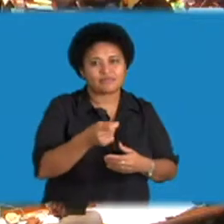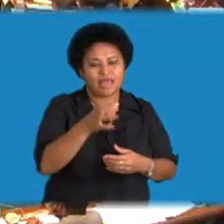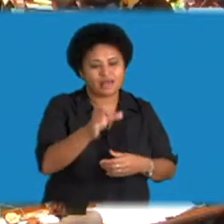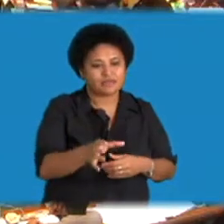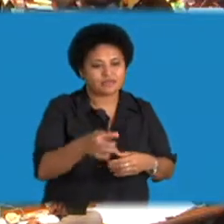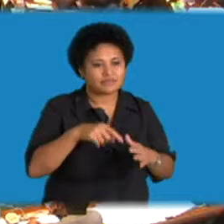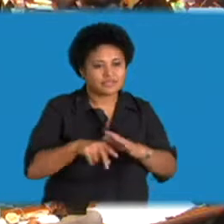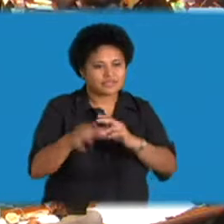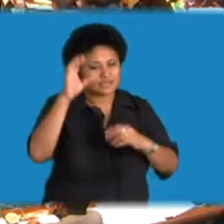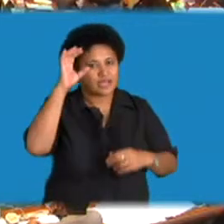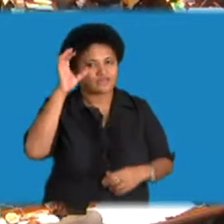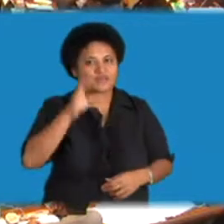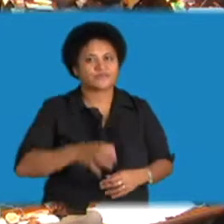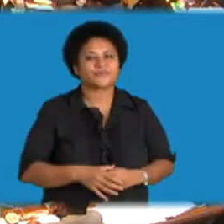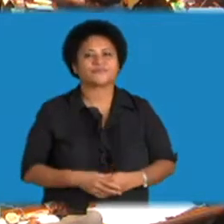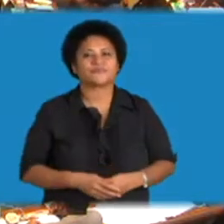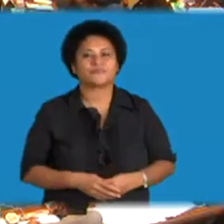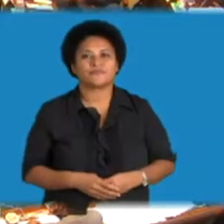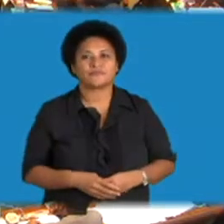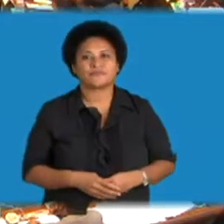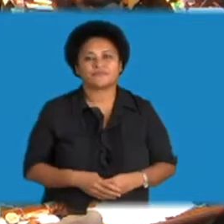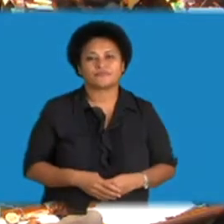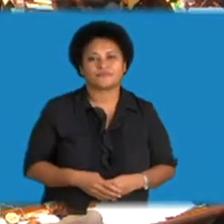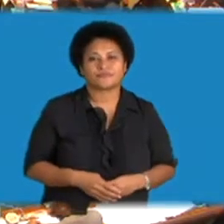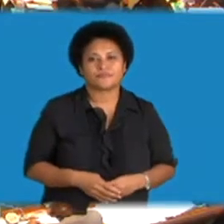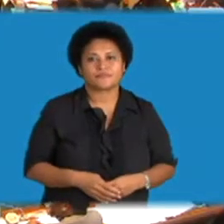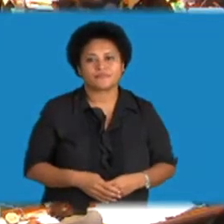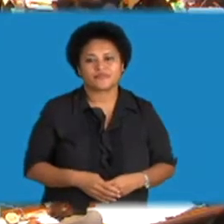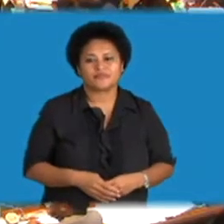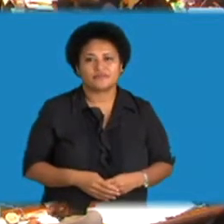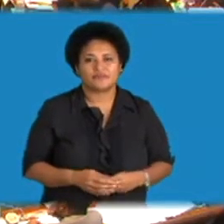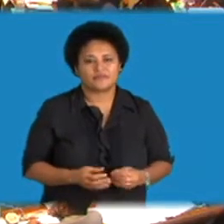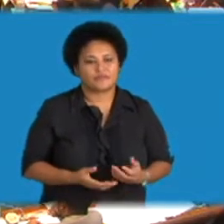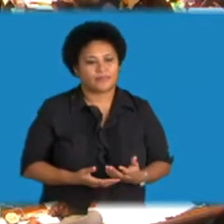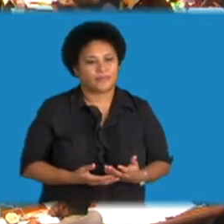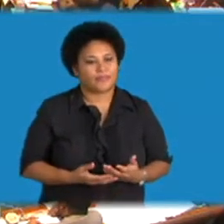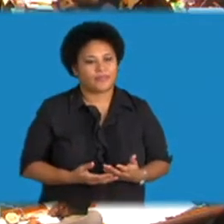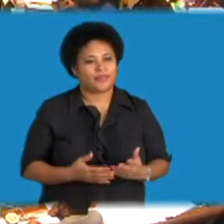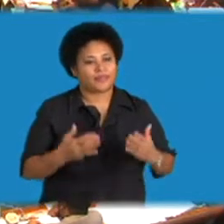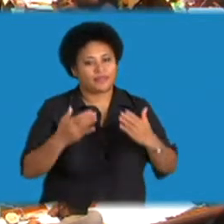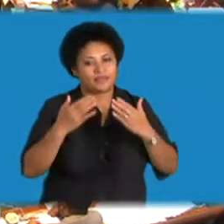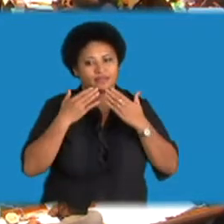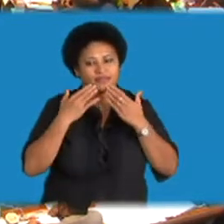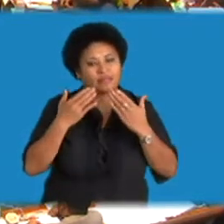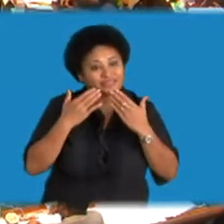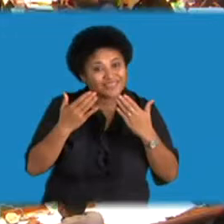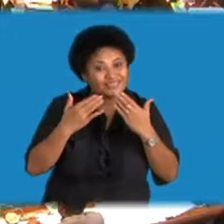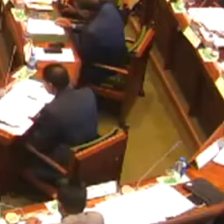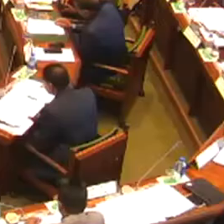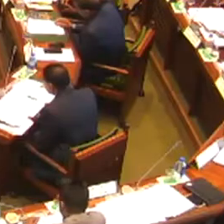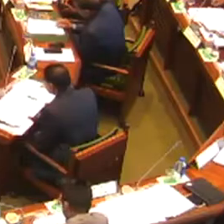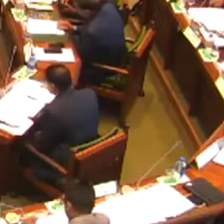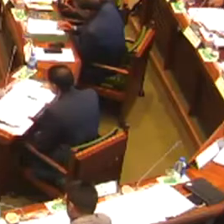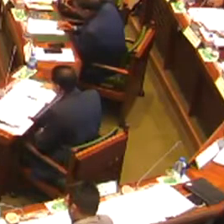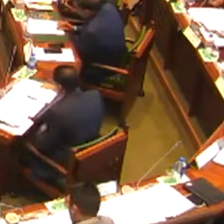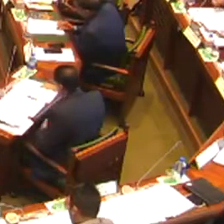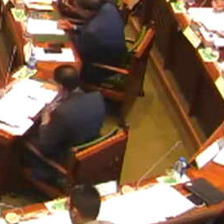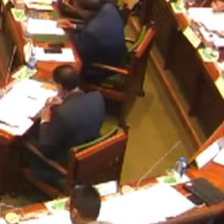Thank you. The Honourable Minister for Defence and National Security, you have the floor. Thank you, Madam Speaker. I'd like to